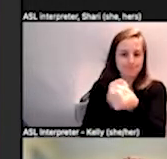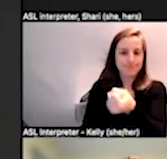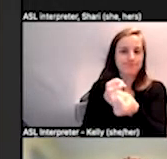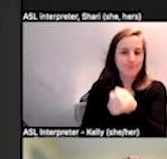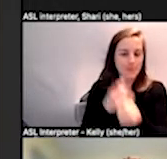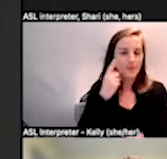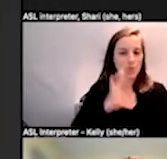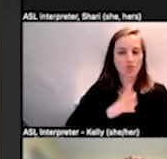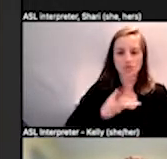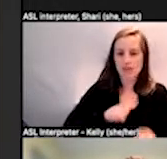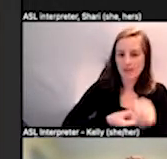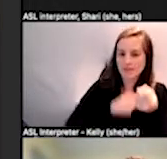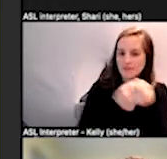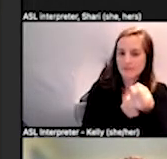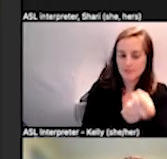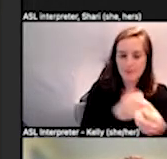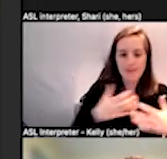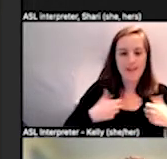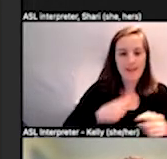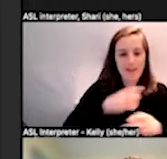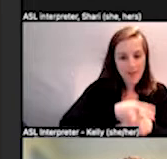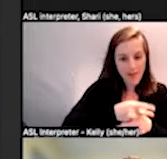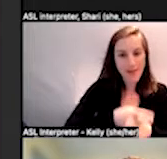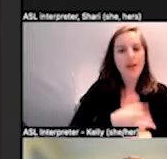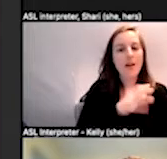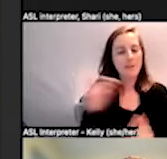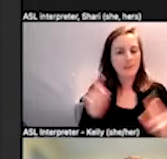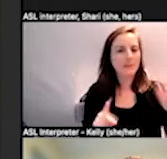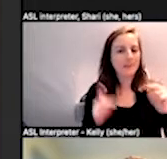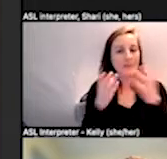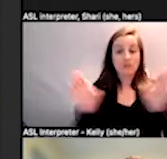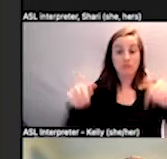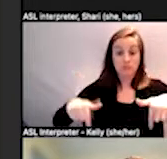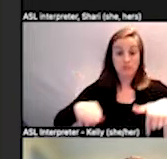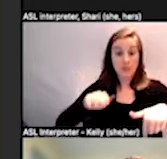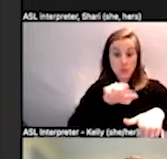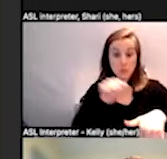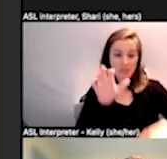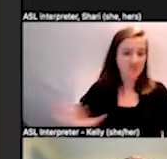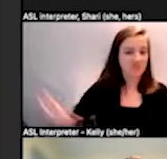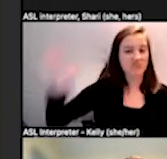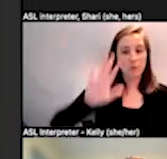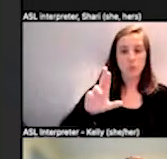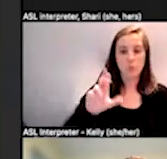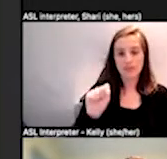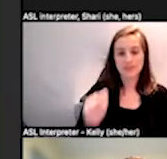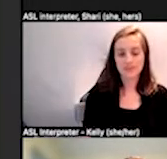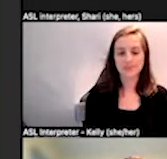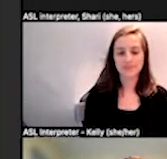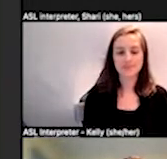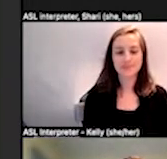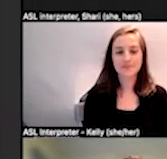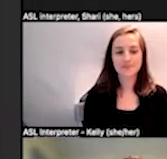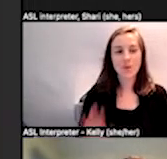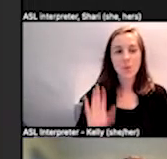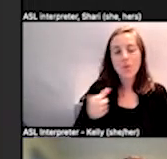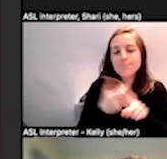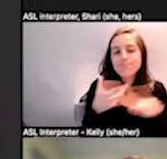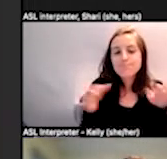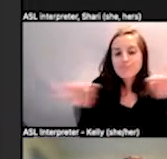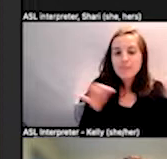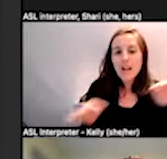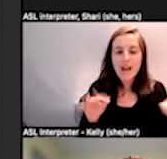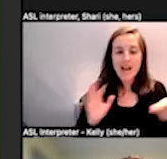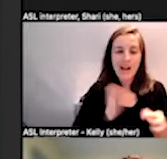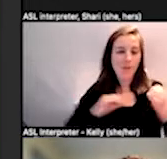and trans people across the state and in the United States. And so just a little bit about us for background